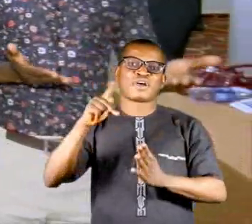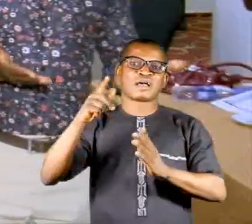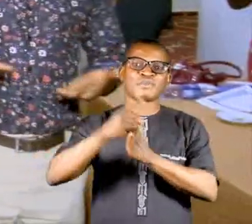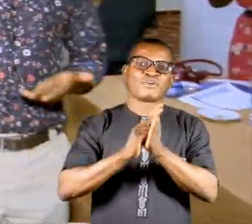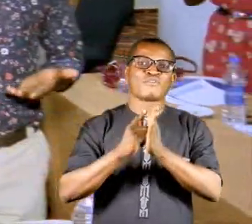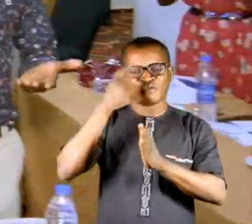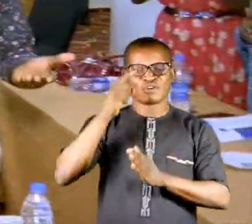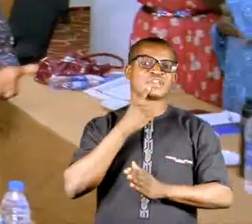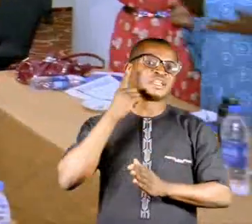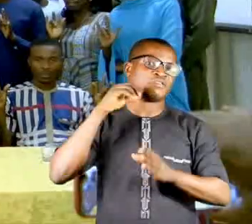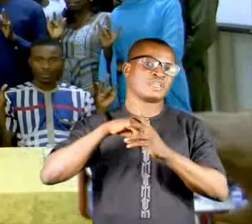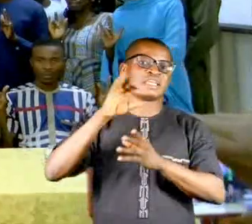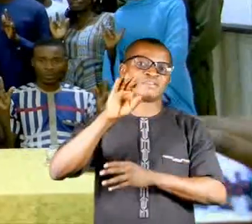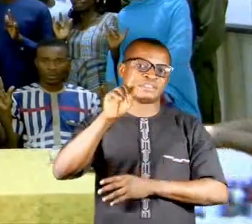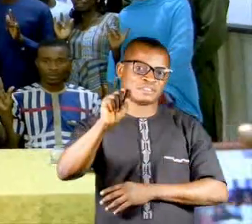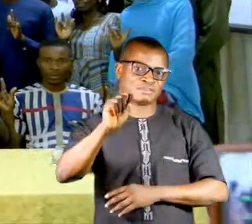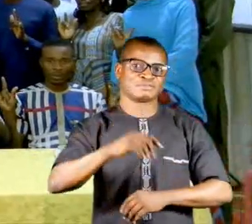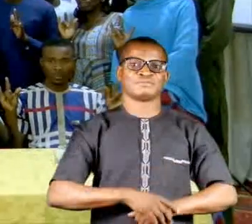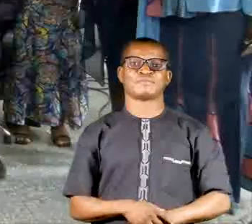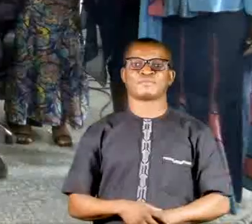deaf community in the FCT.